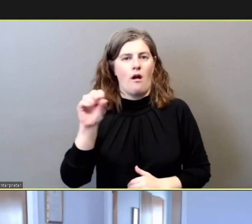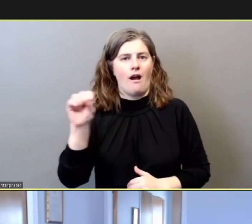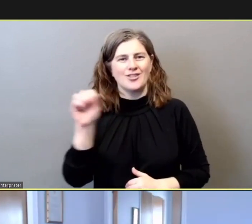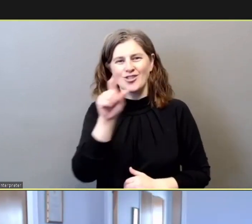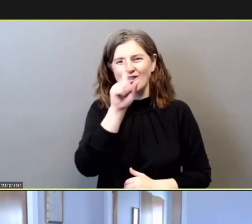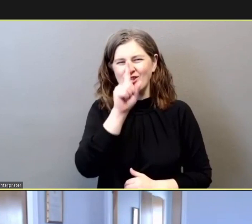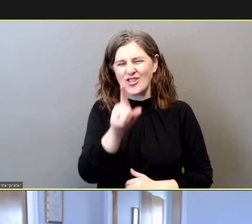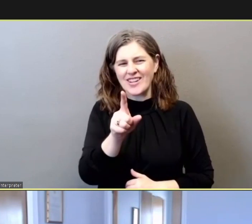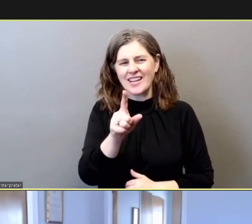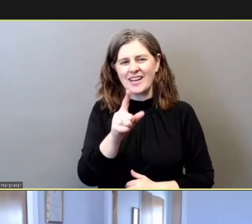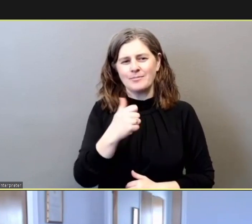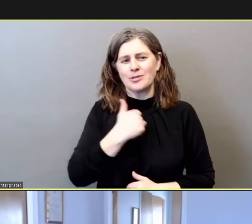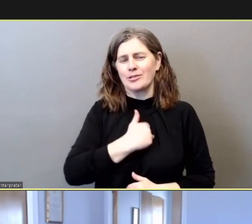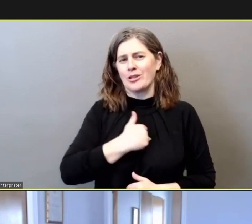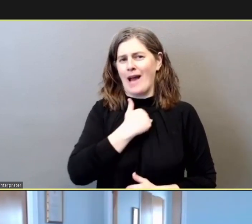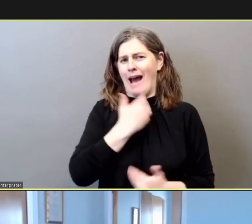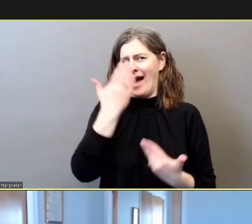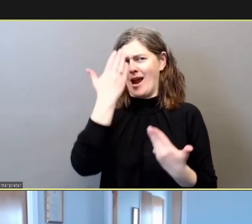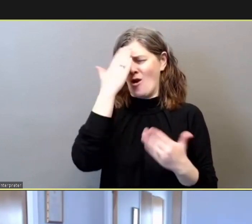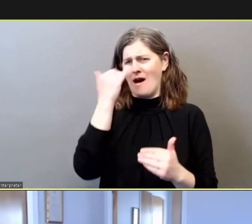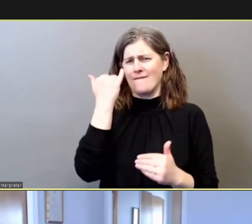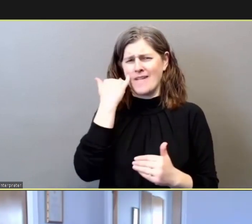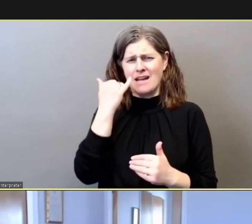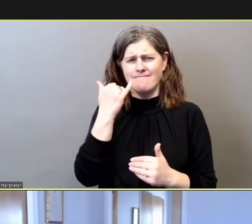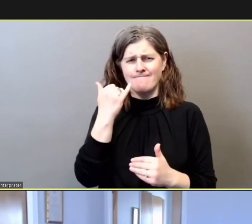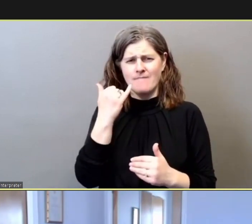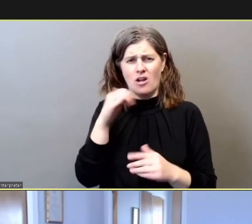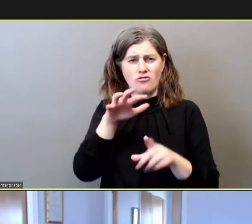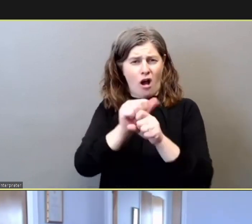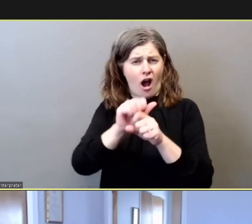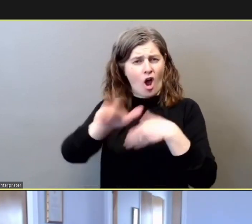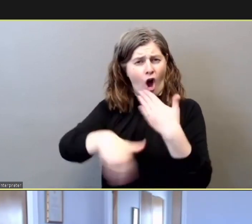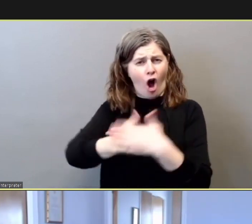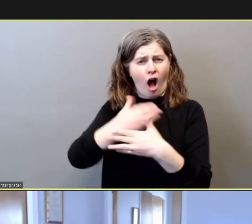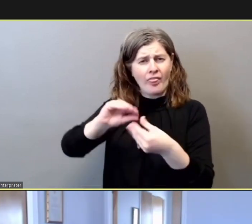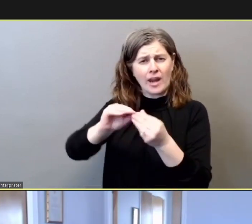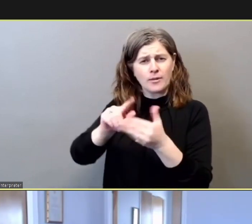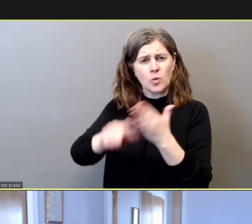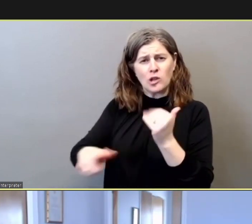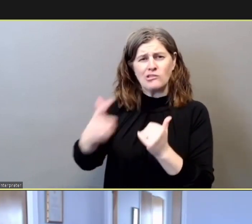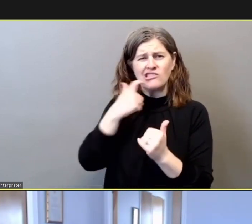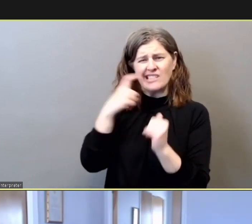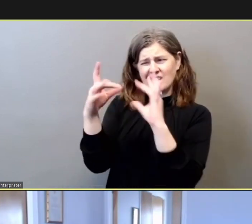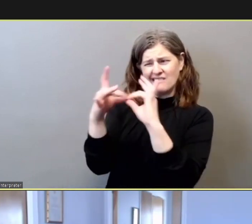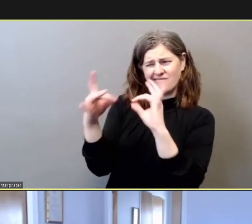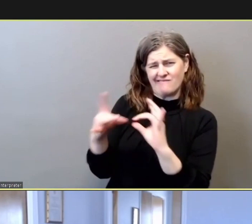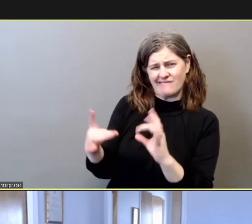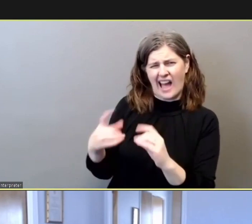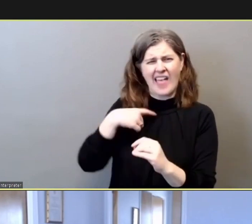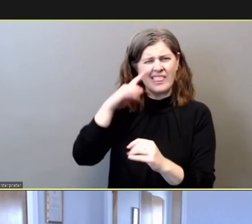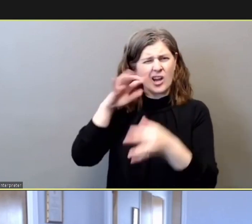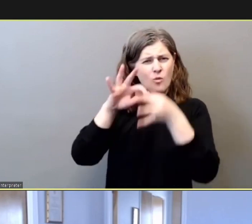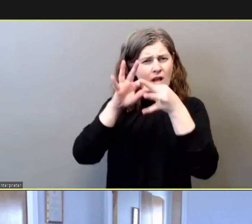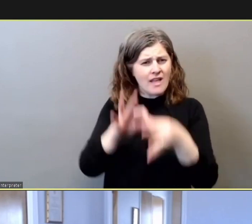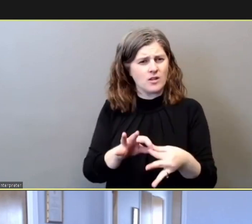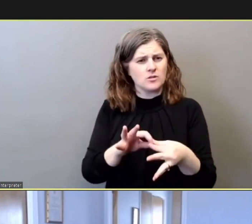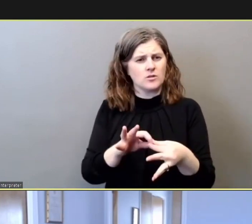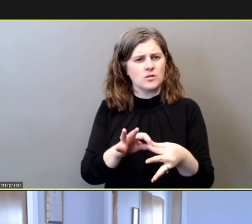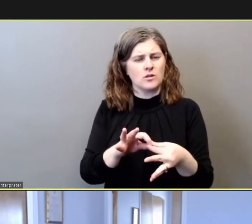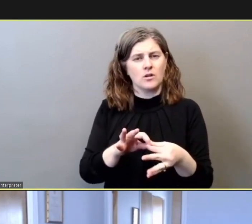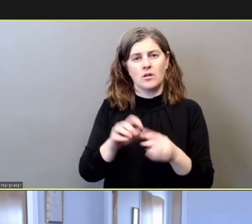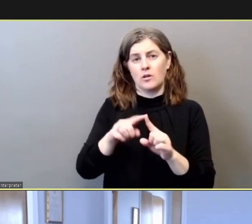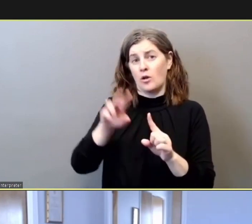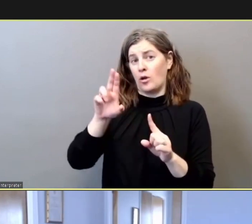And forgive me, I don't know that I caught every number you said, but I think the question was related to